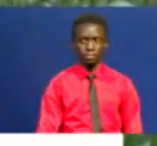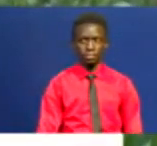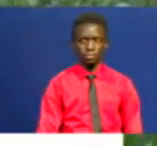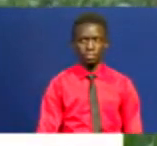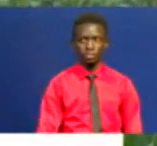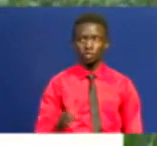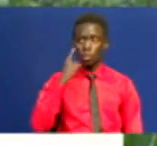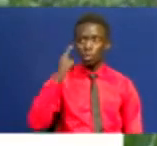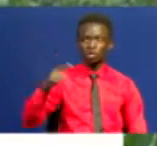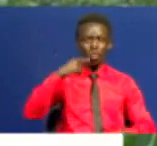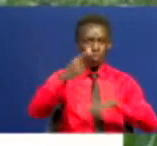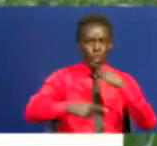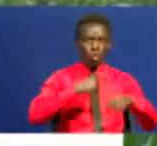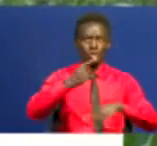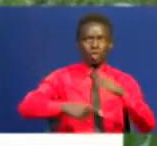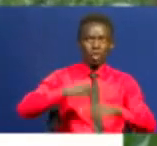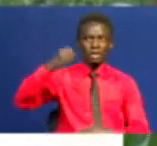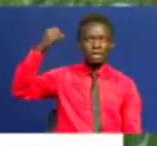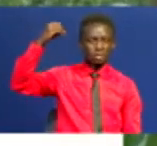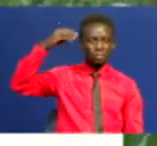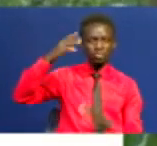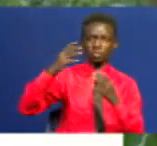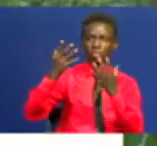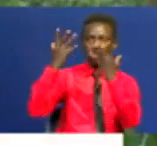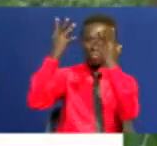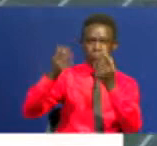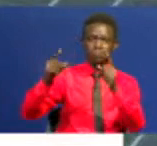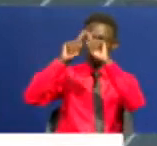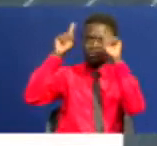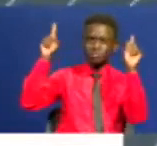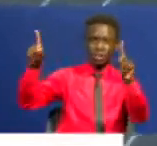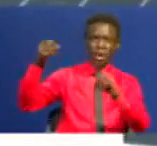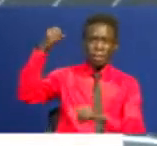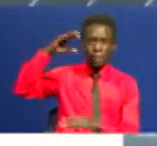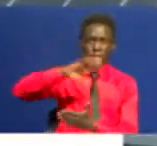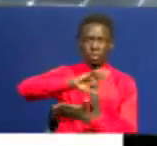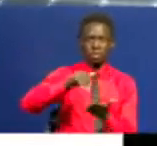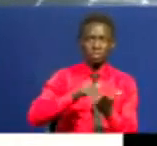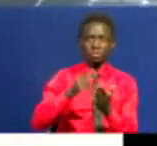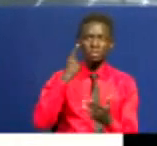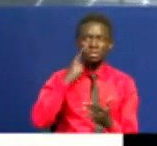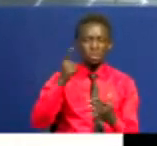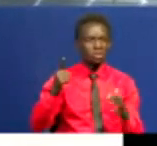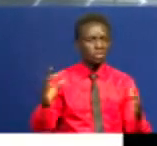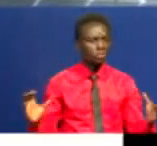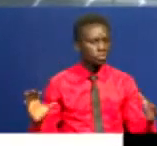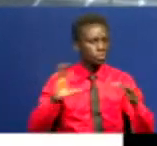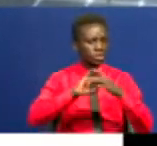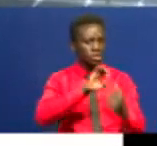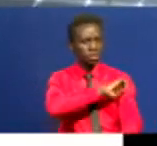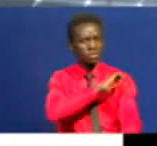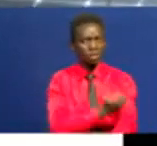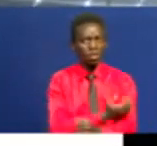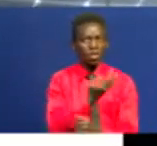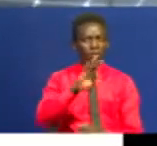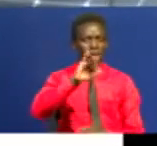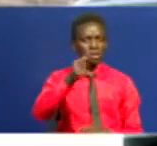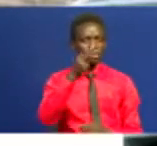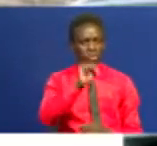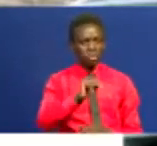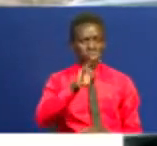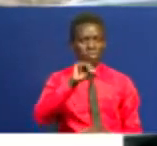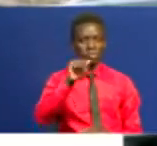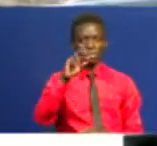The containerized hydro solar power station is the final product of a combined effort of John Magiro and